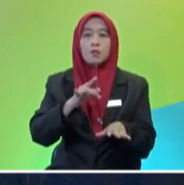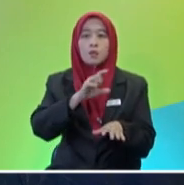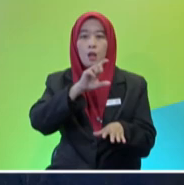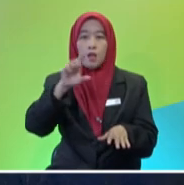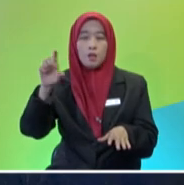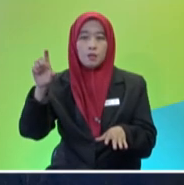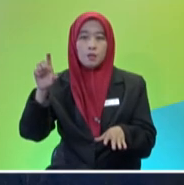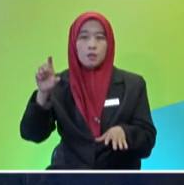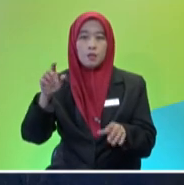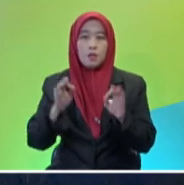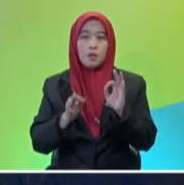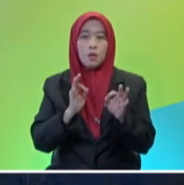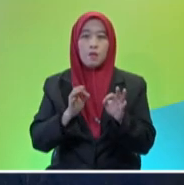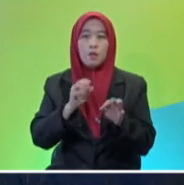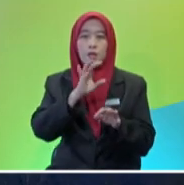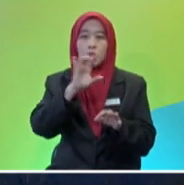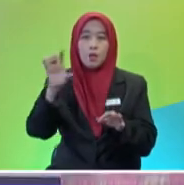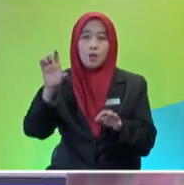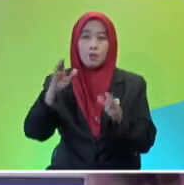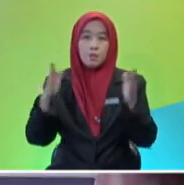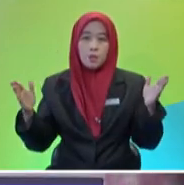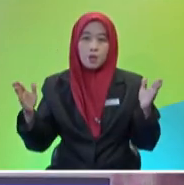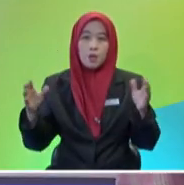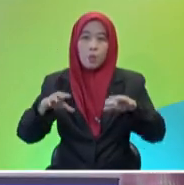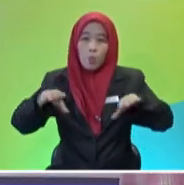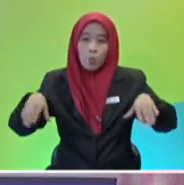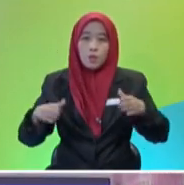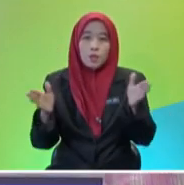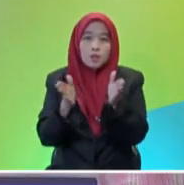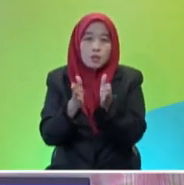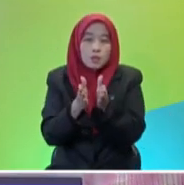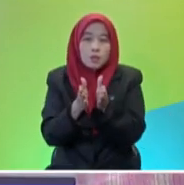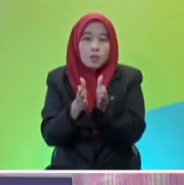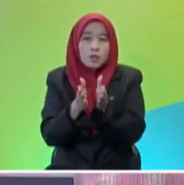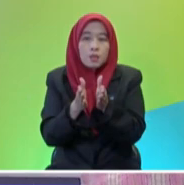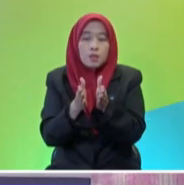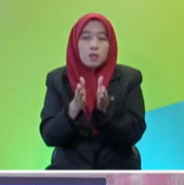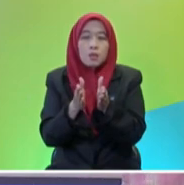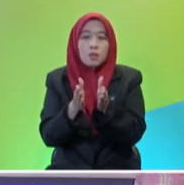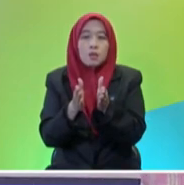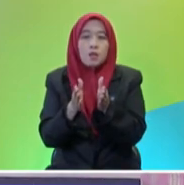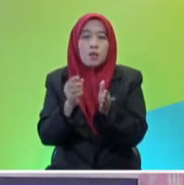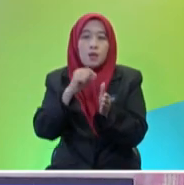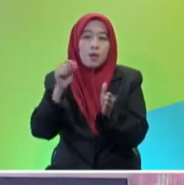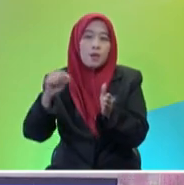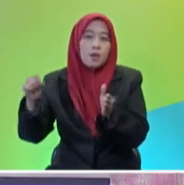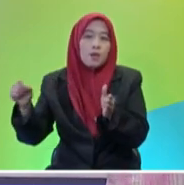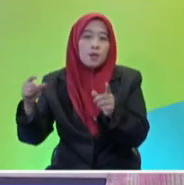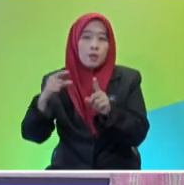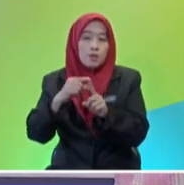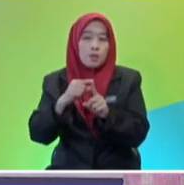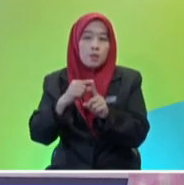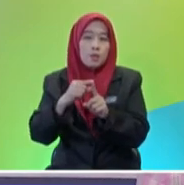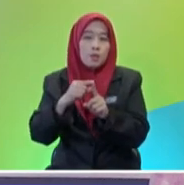If the line is bigger, you can make it smaller, okay? Okay, once you can write capital letters correctly, you can